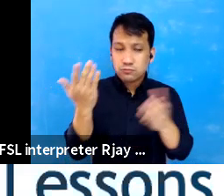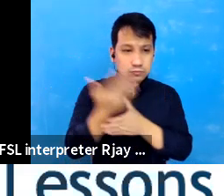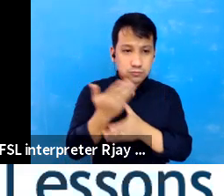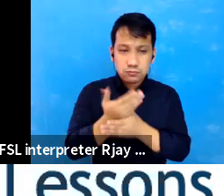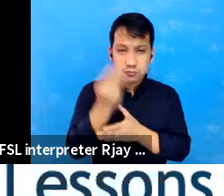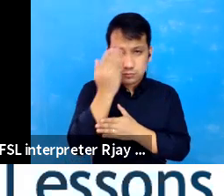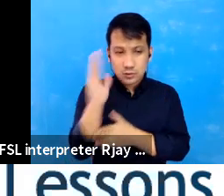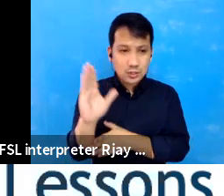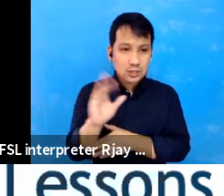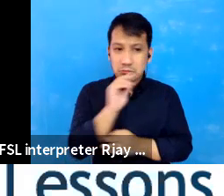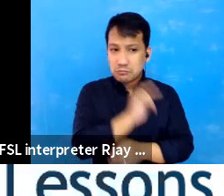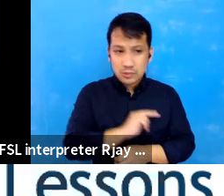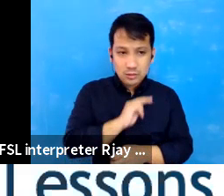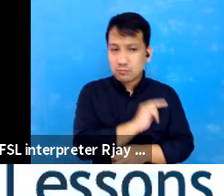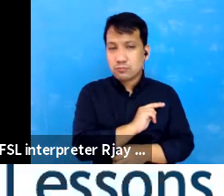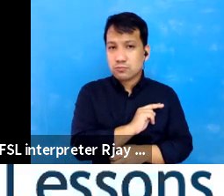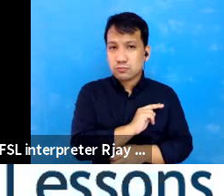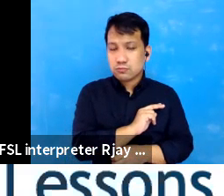be it natural,